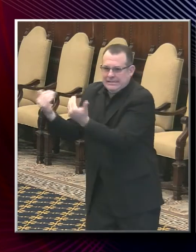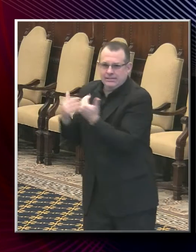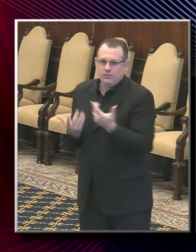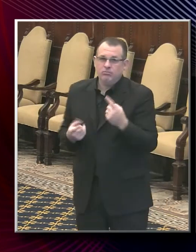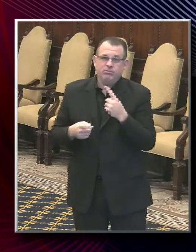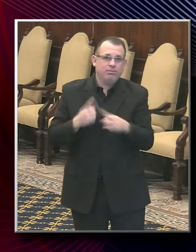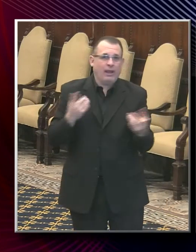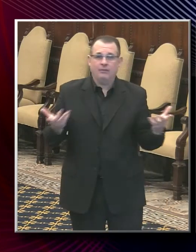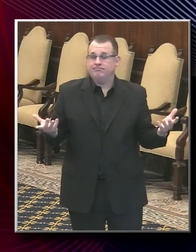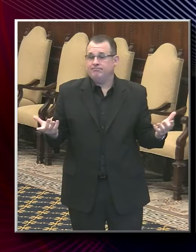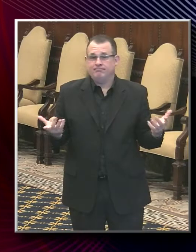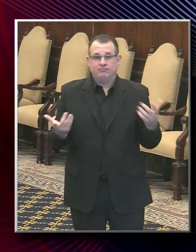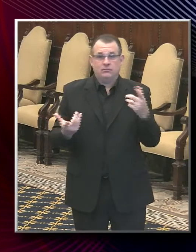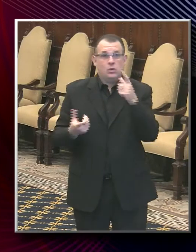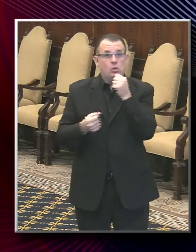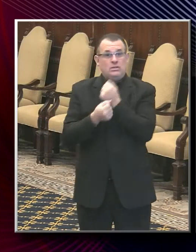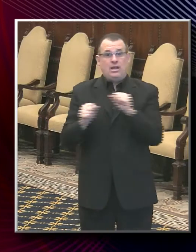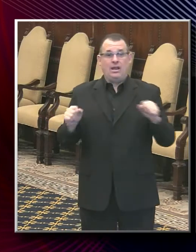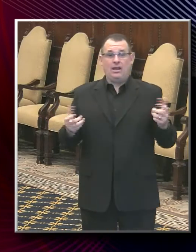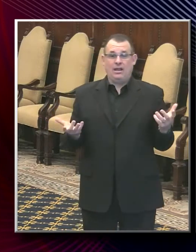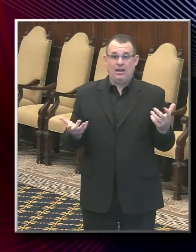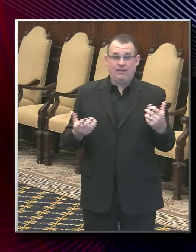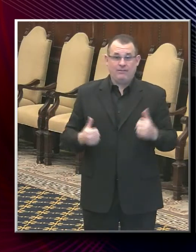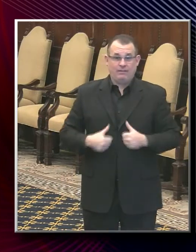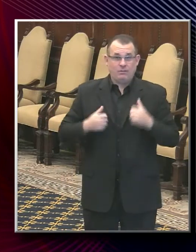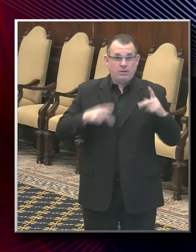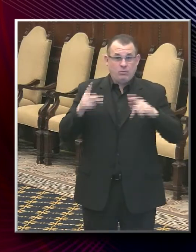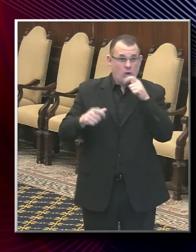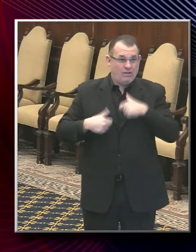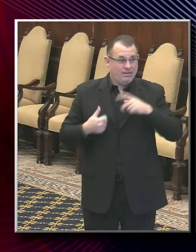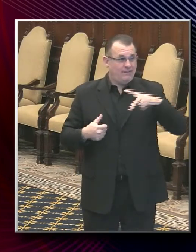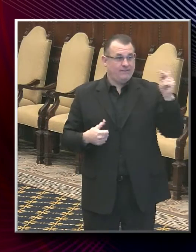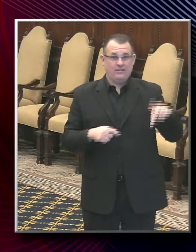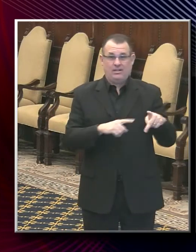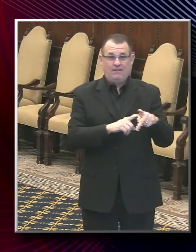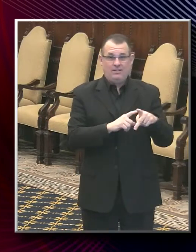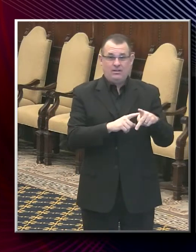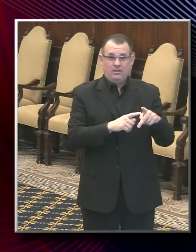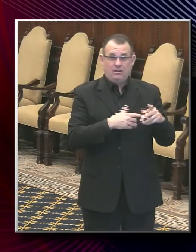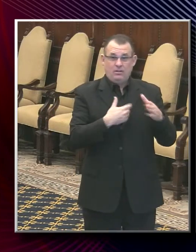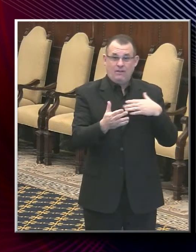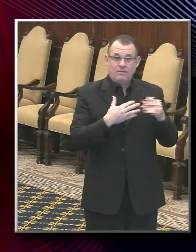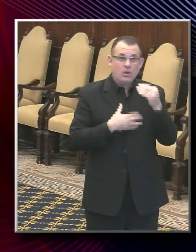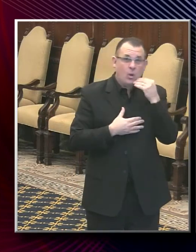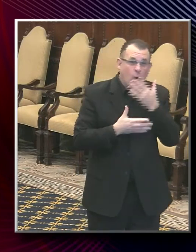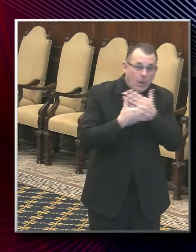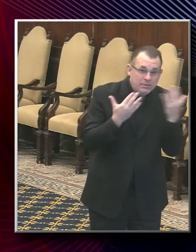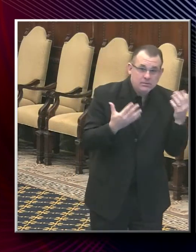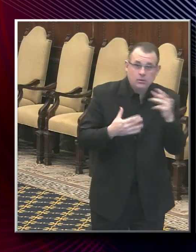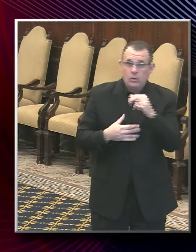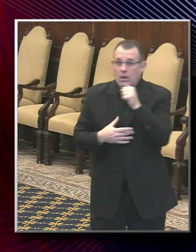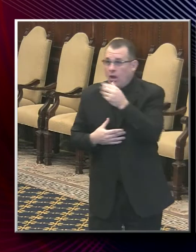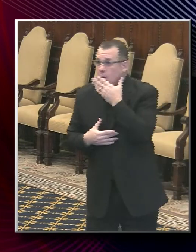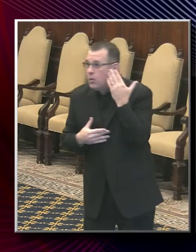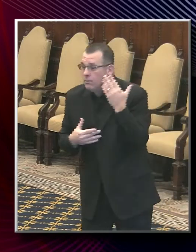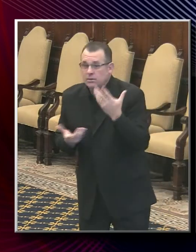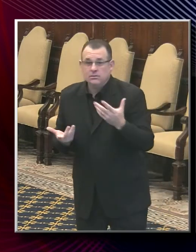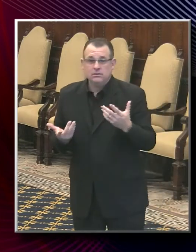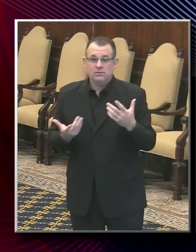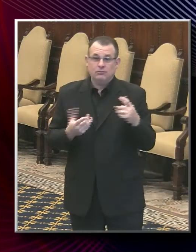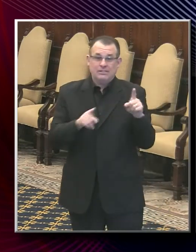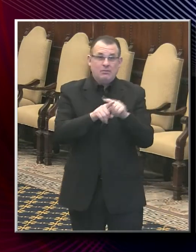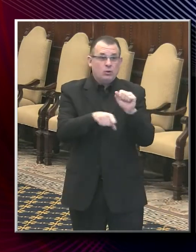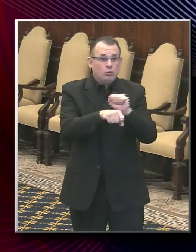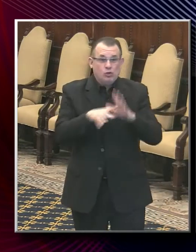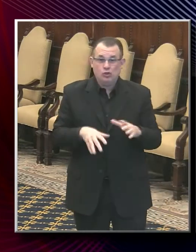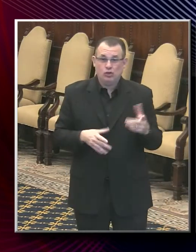Certainly the safety of our residents, whether they're unsheltered or not, and the safety of our workers are paramount to all of us. And we're doing